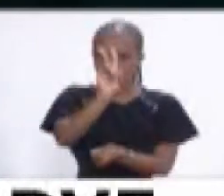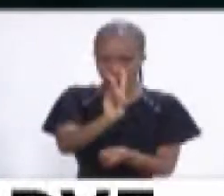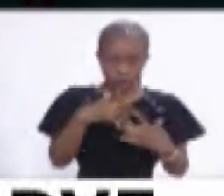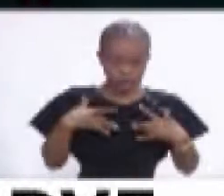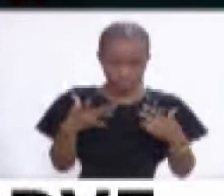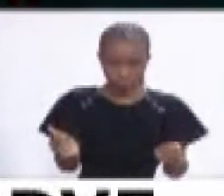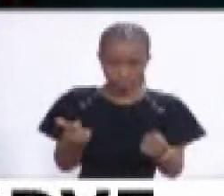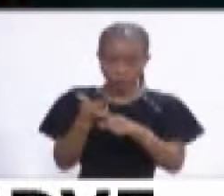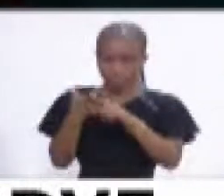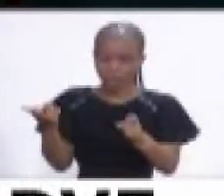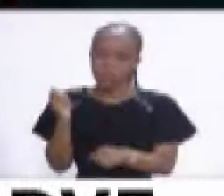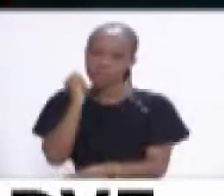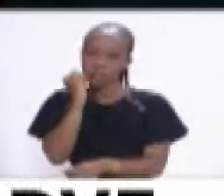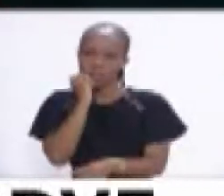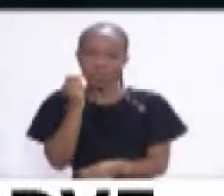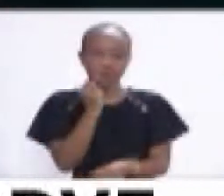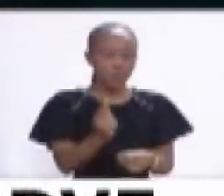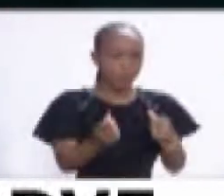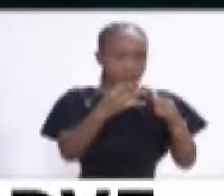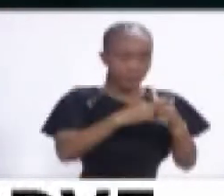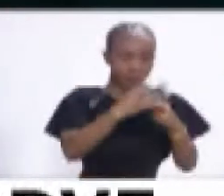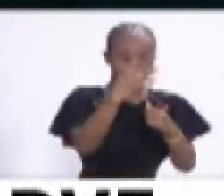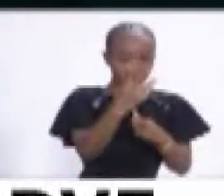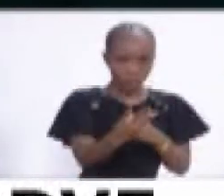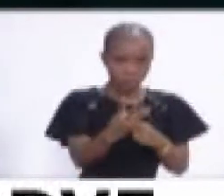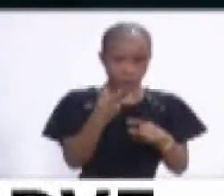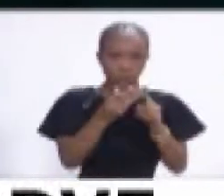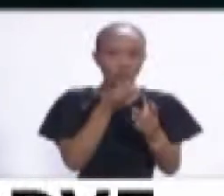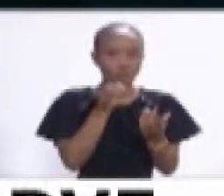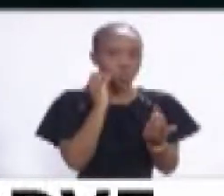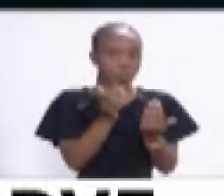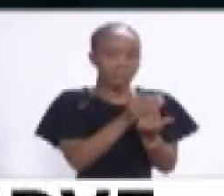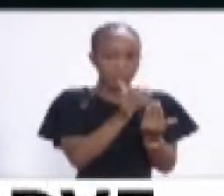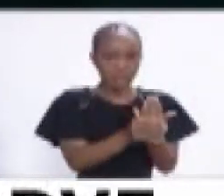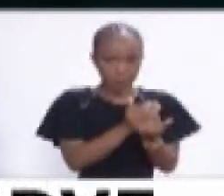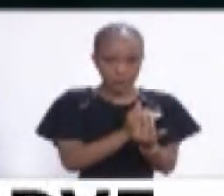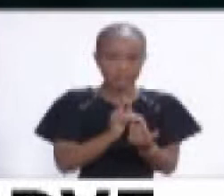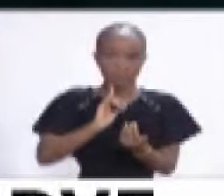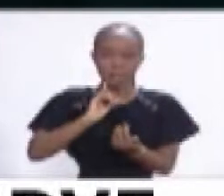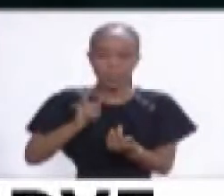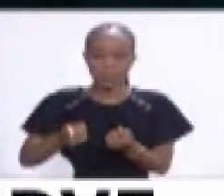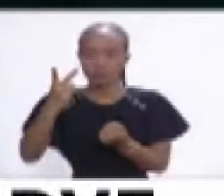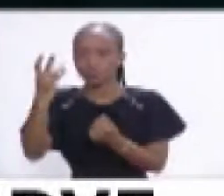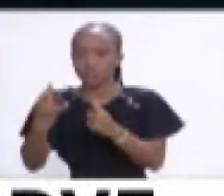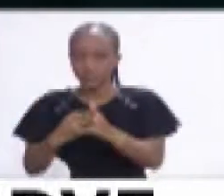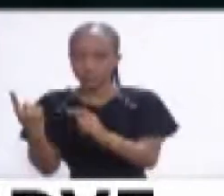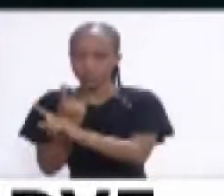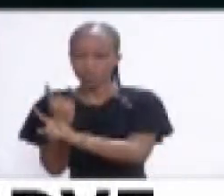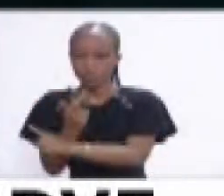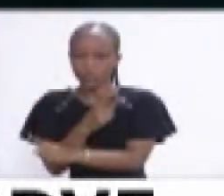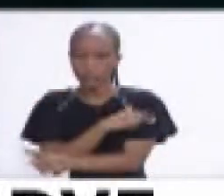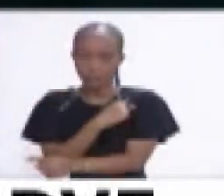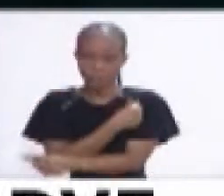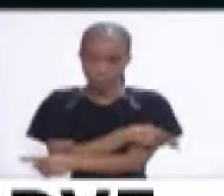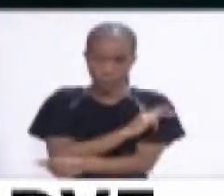have recovered from the disease, 184 from the home-based care and isolation care, while 128 from various health facilities.